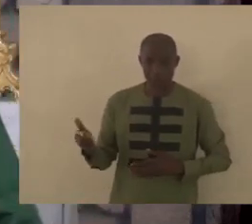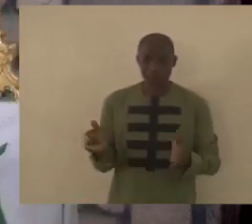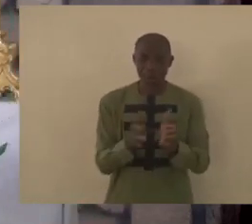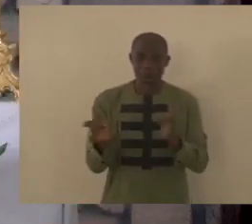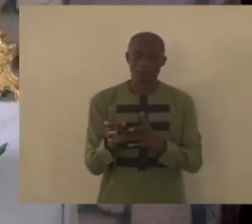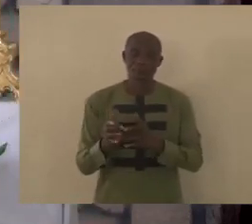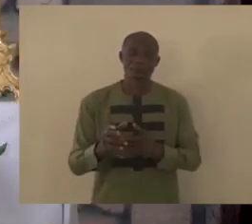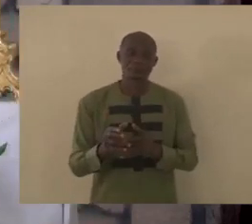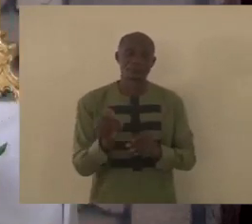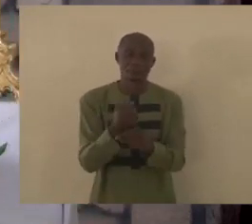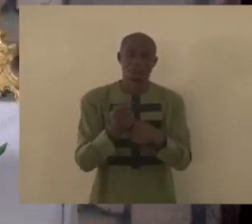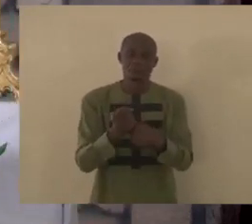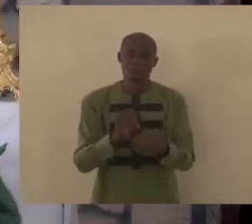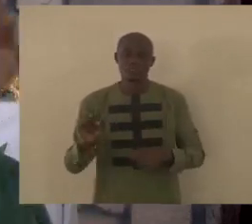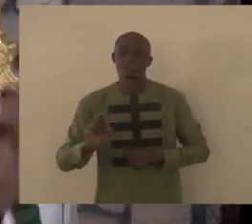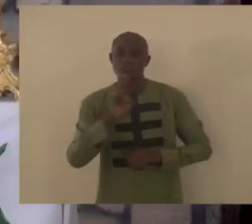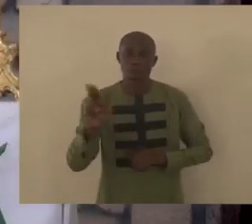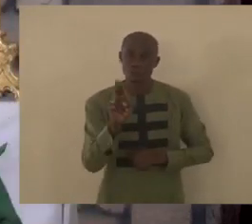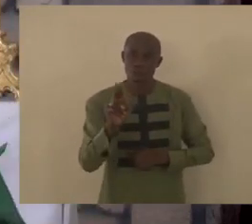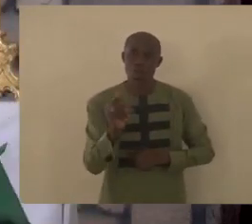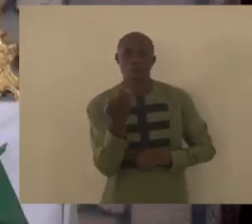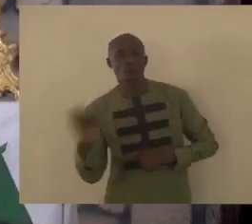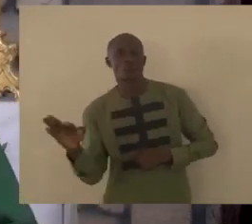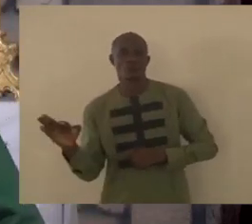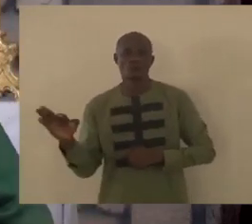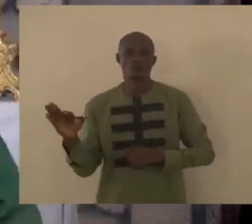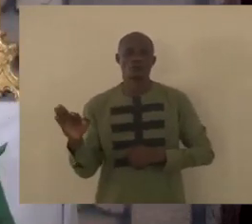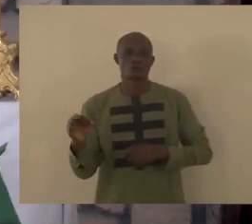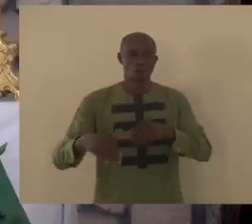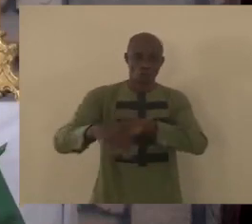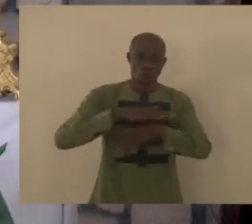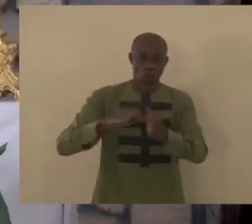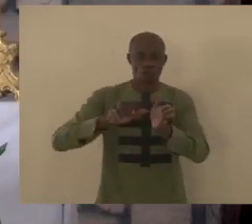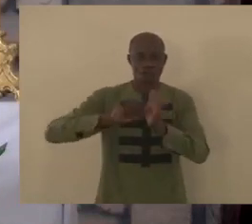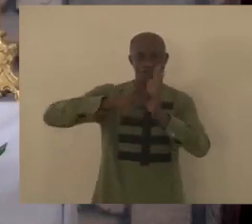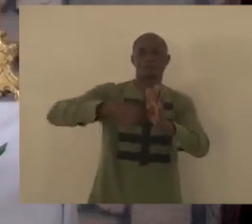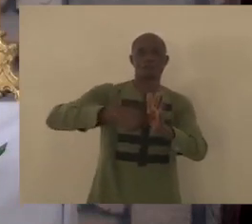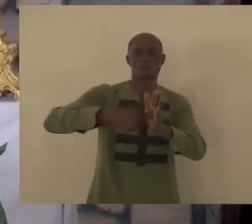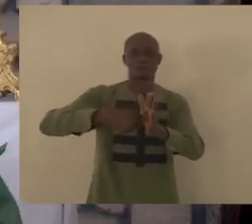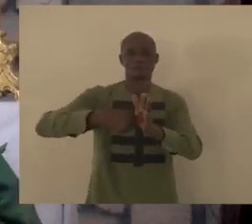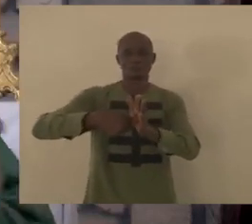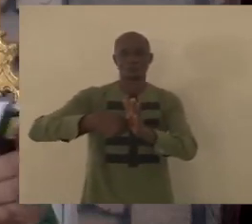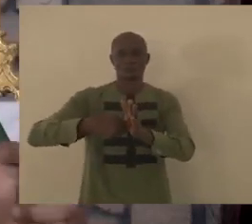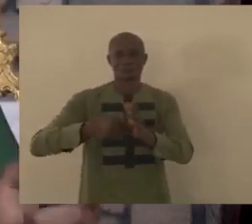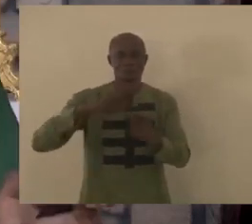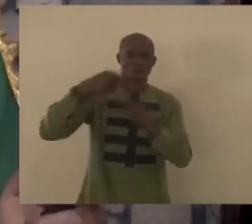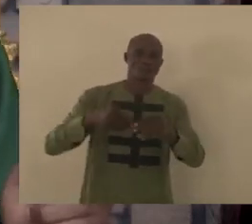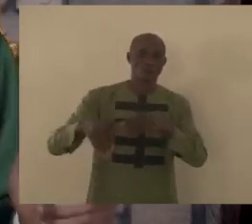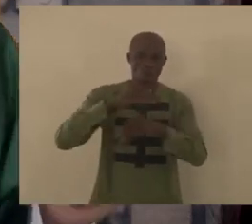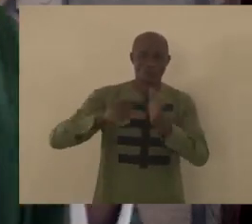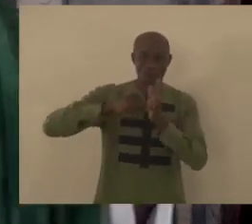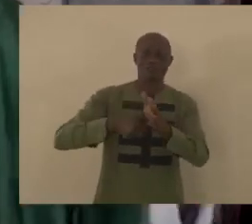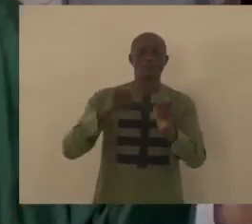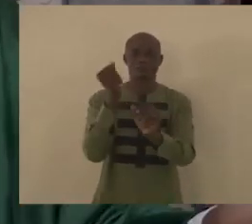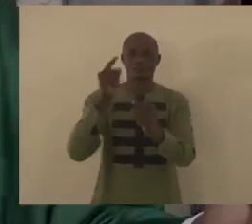that Jesus is making use of what we all know as what? Hyperbole. And you know what that means? When you exaggerate to do